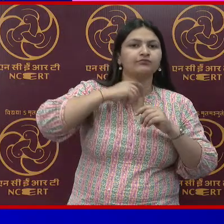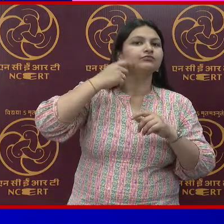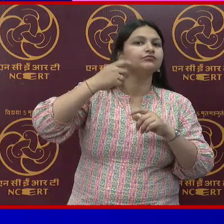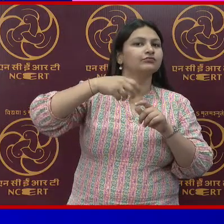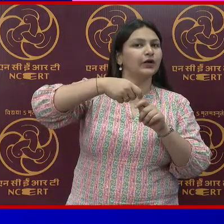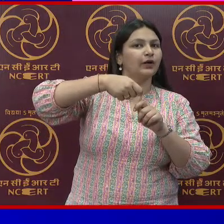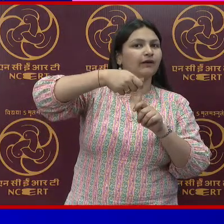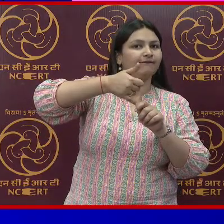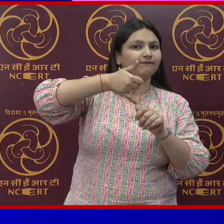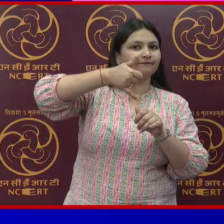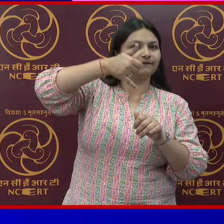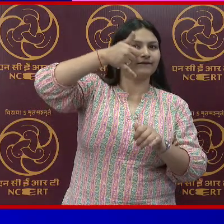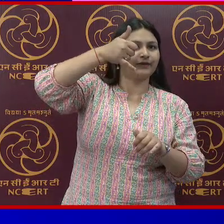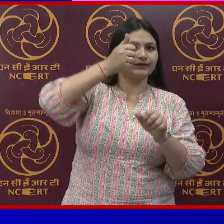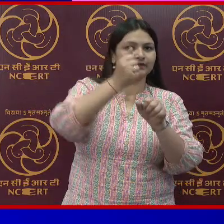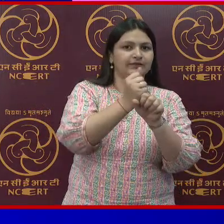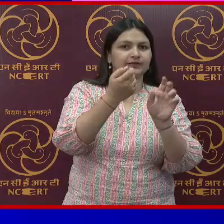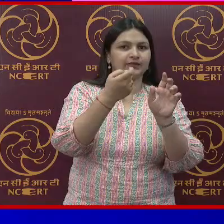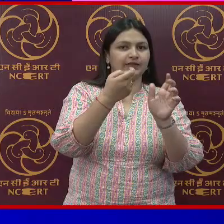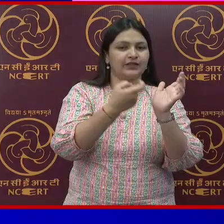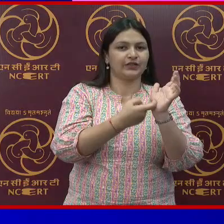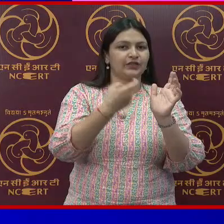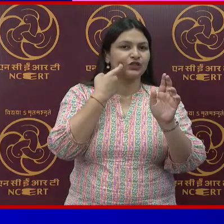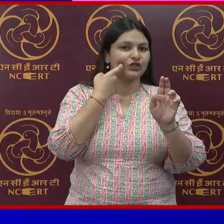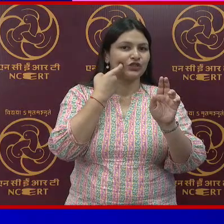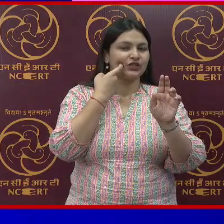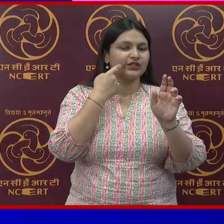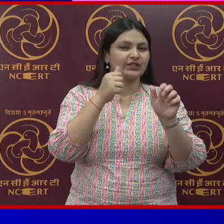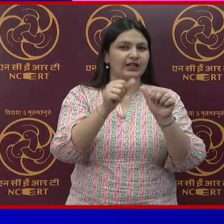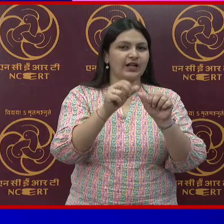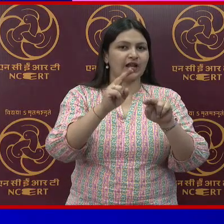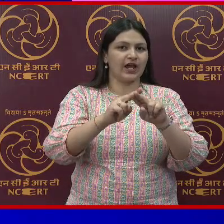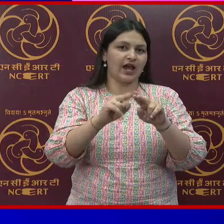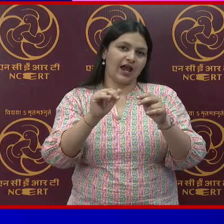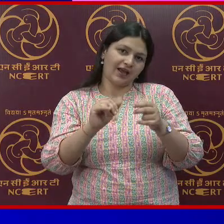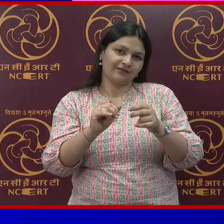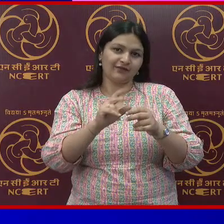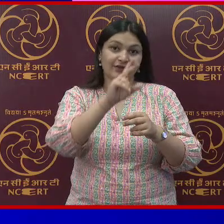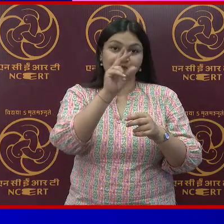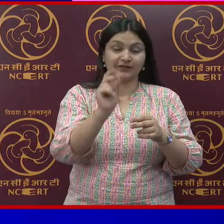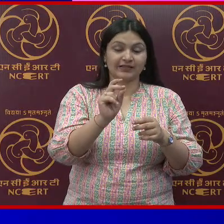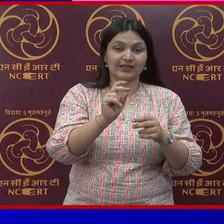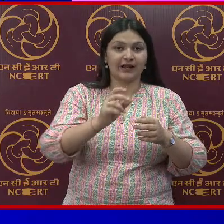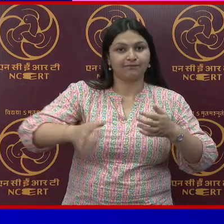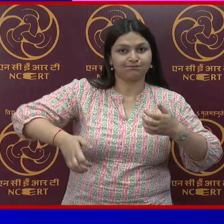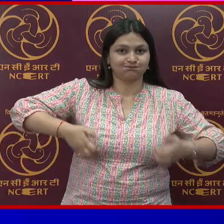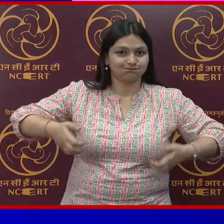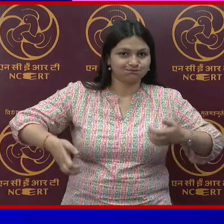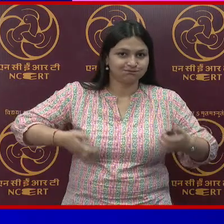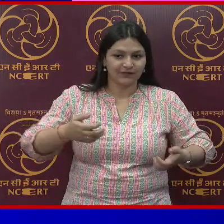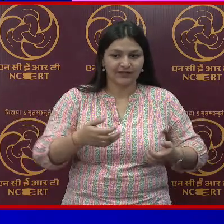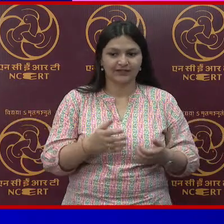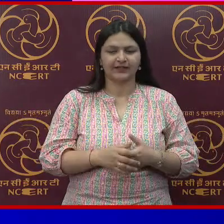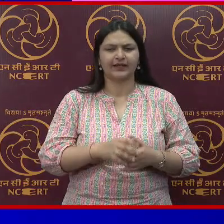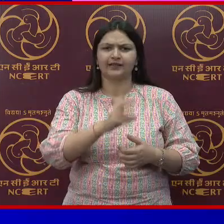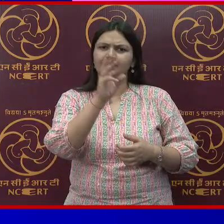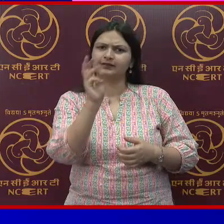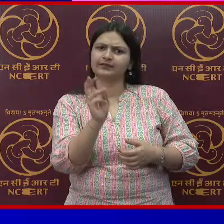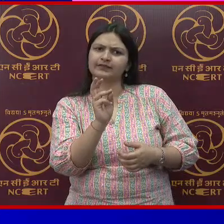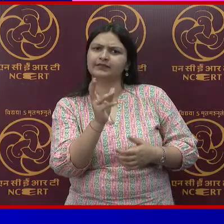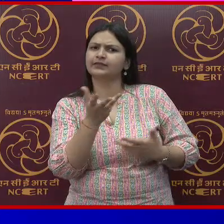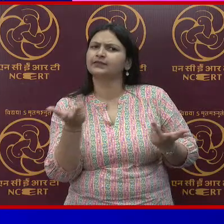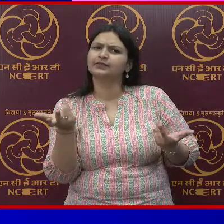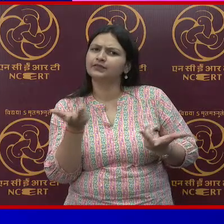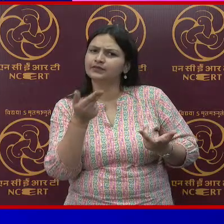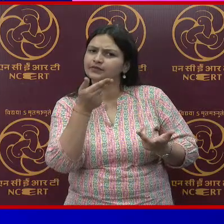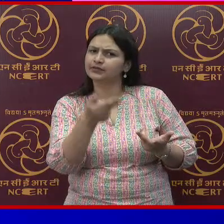one is this? Hanging from the tree. Monkey can Yes. be only monkey Yes. who is hanging yes. on the tree. And through its